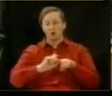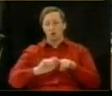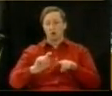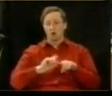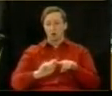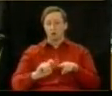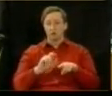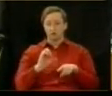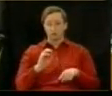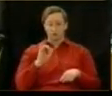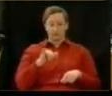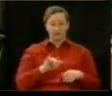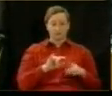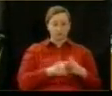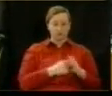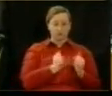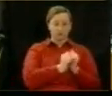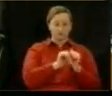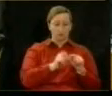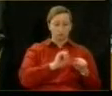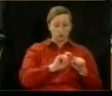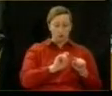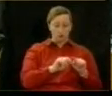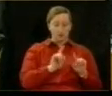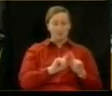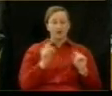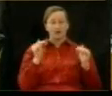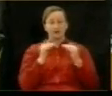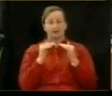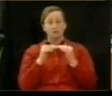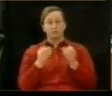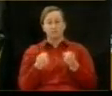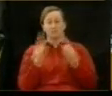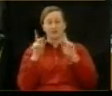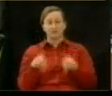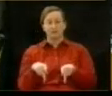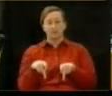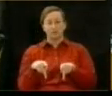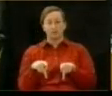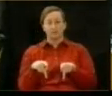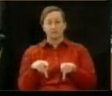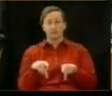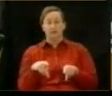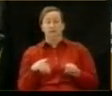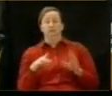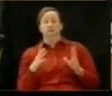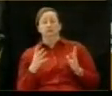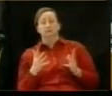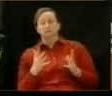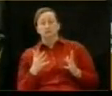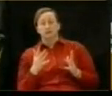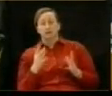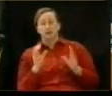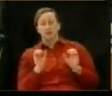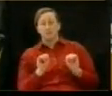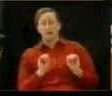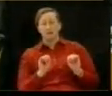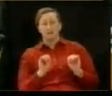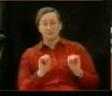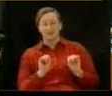those calls. But perhaps an equal number of people who are just basically aghast at the possibility that we might